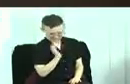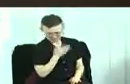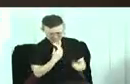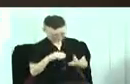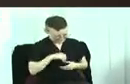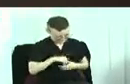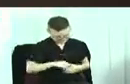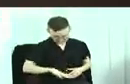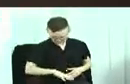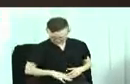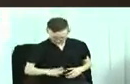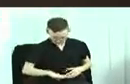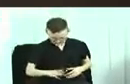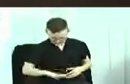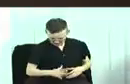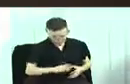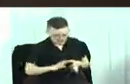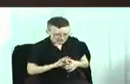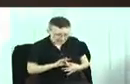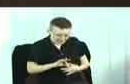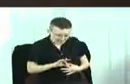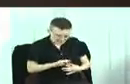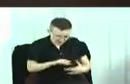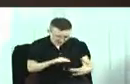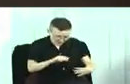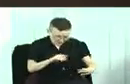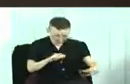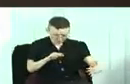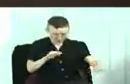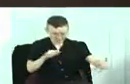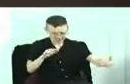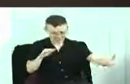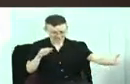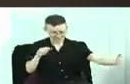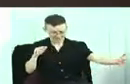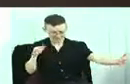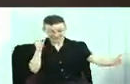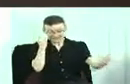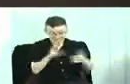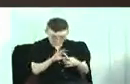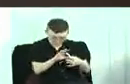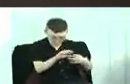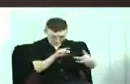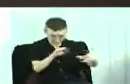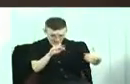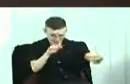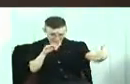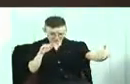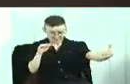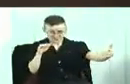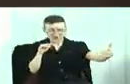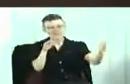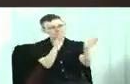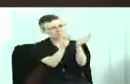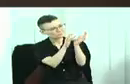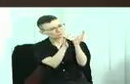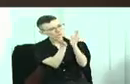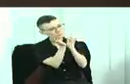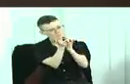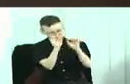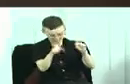and against others in order that the resurrected Christ may live and thrive.